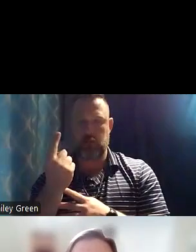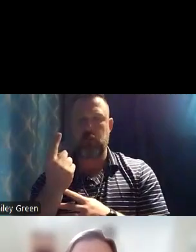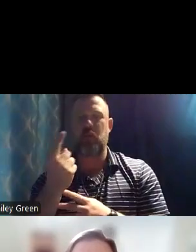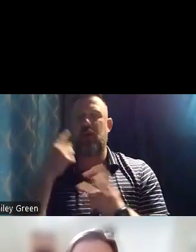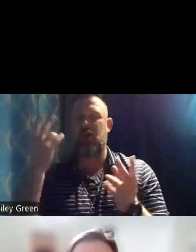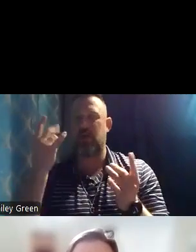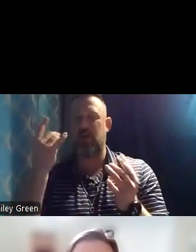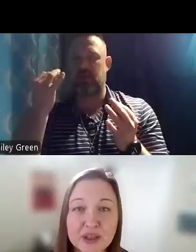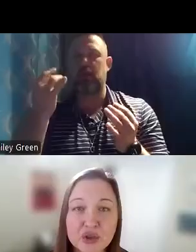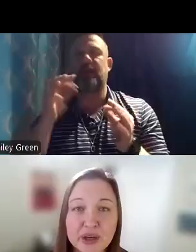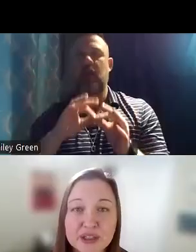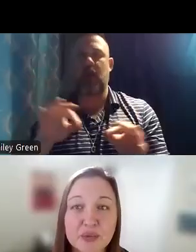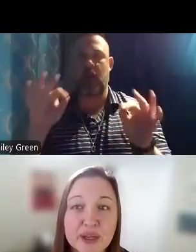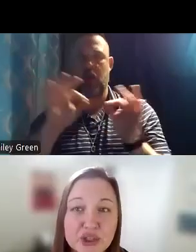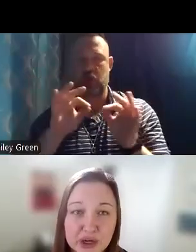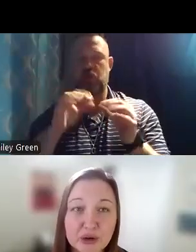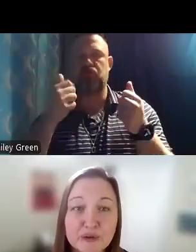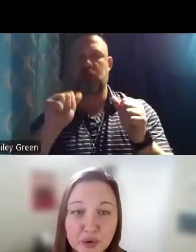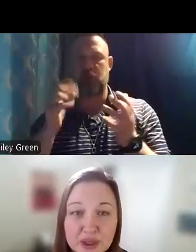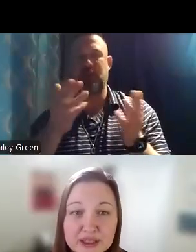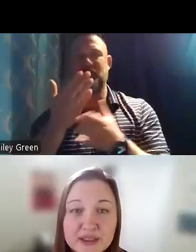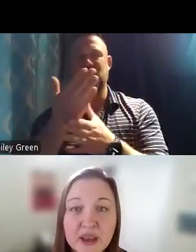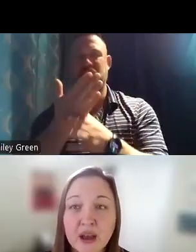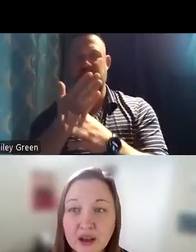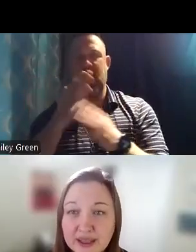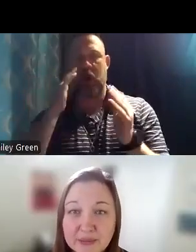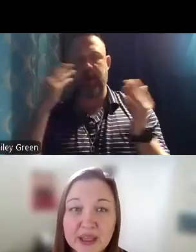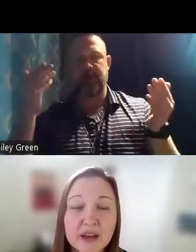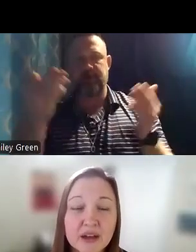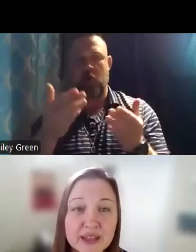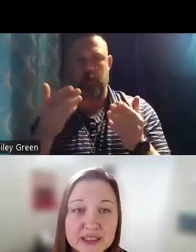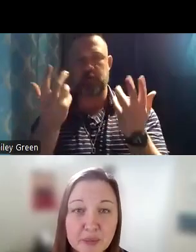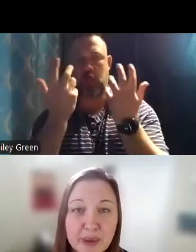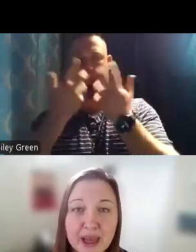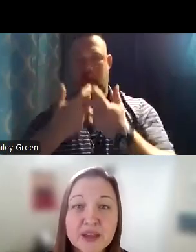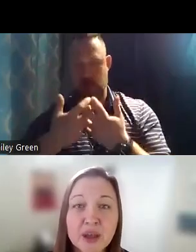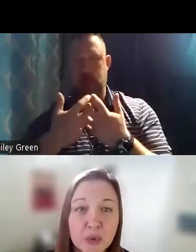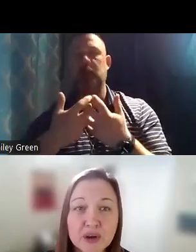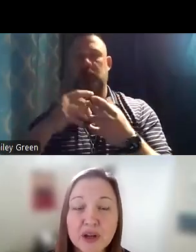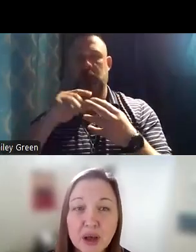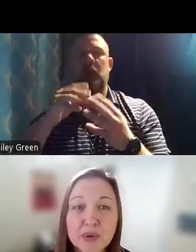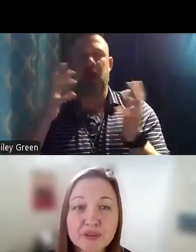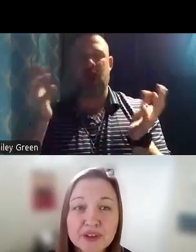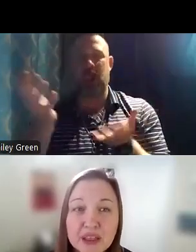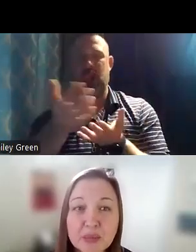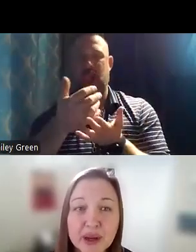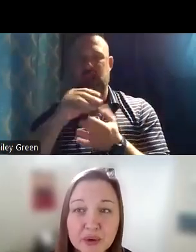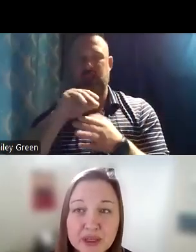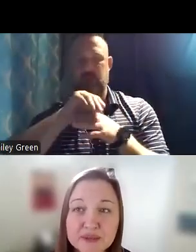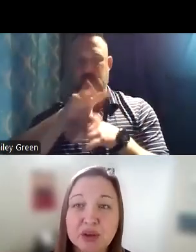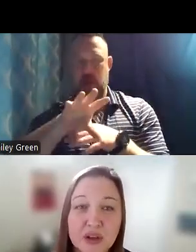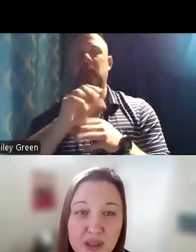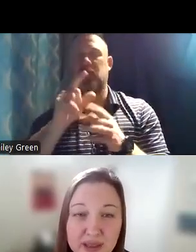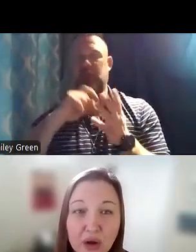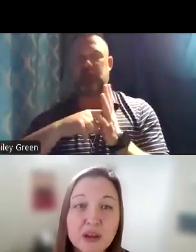thinking that there's a value in trying to bring shared focus, alignment, and collective impact. What are a couple of key